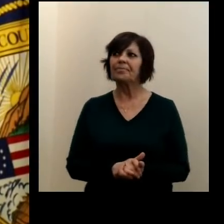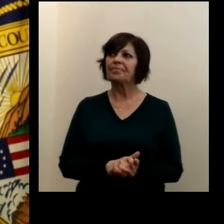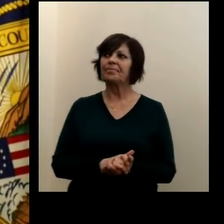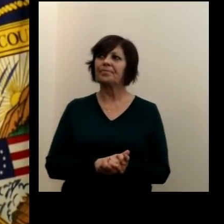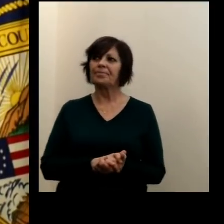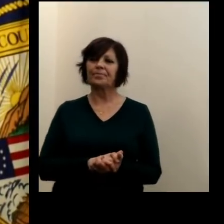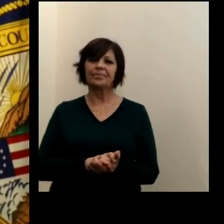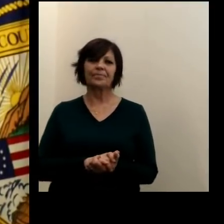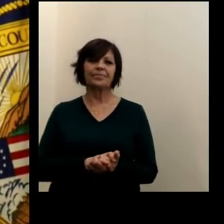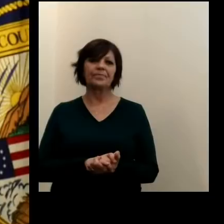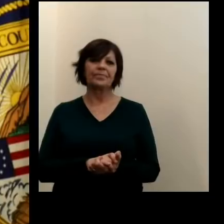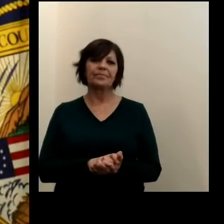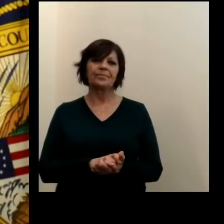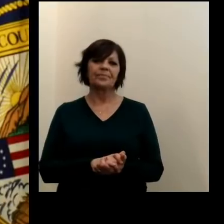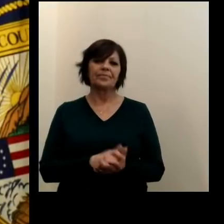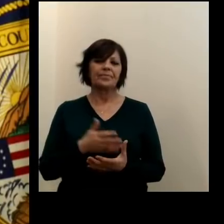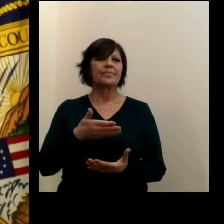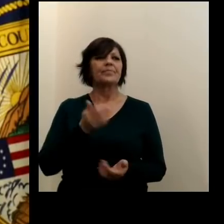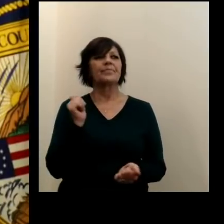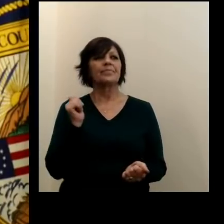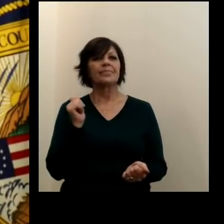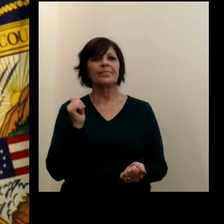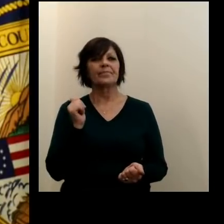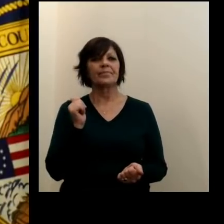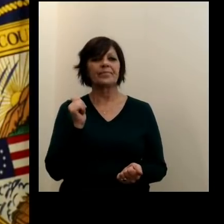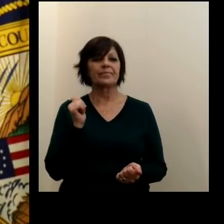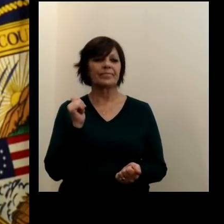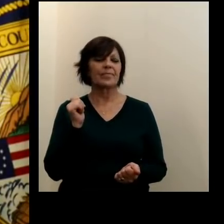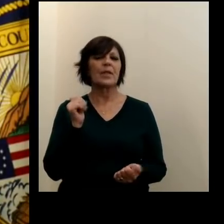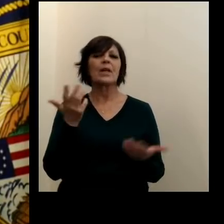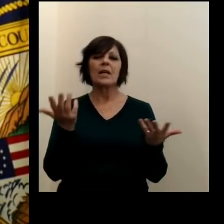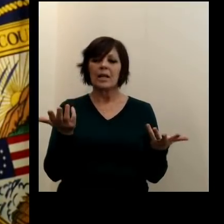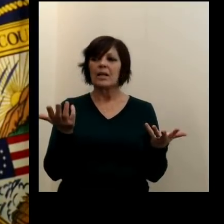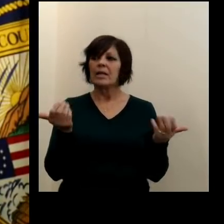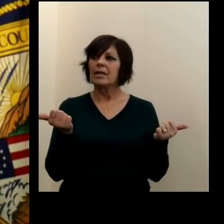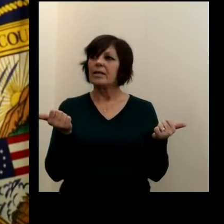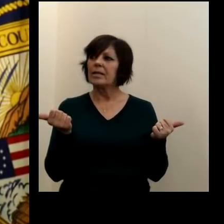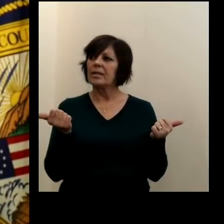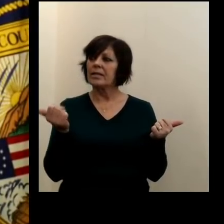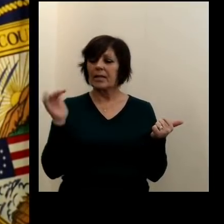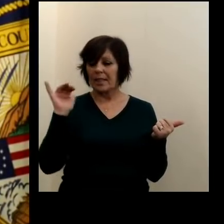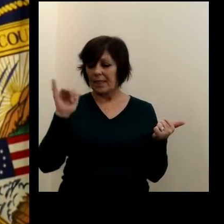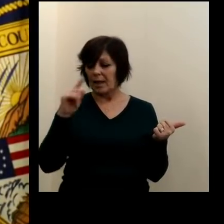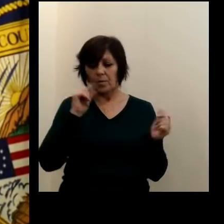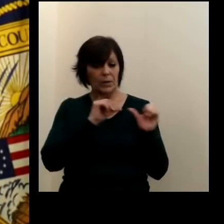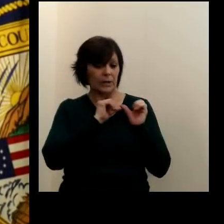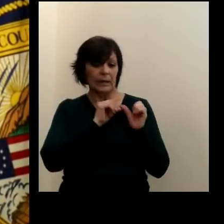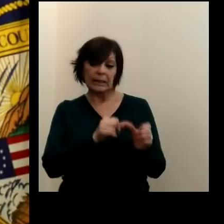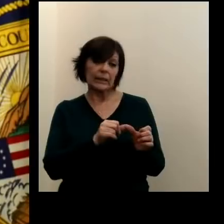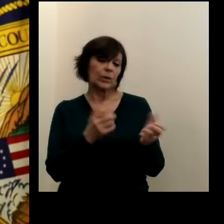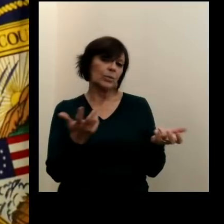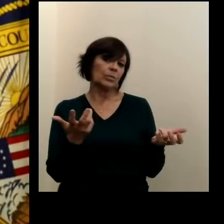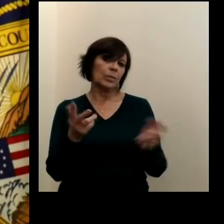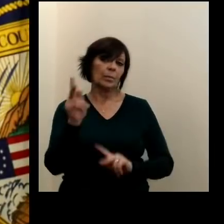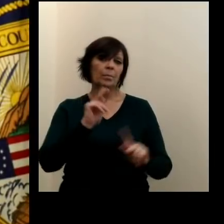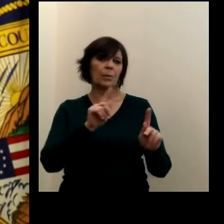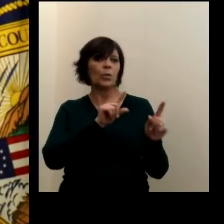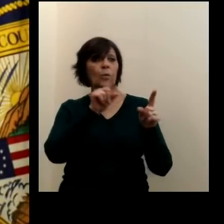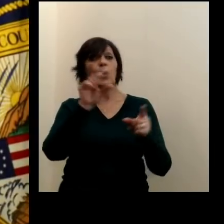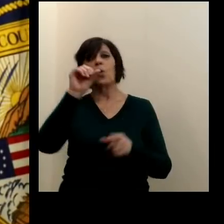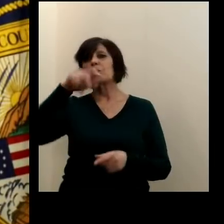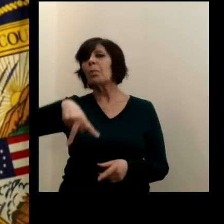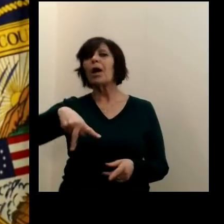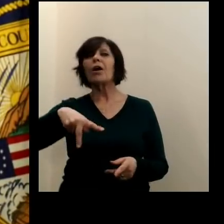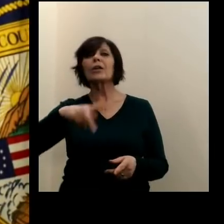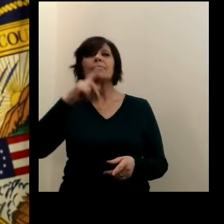off when they were starting. It would be better off to get that information from the Bills. So that's going to continue as it did. People will go to Orchard Park. They will